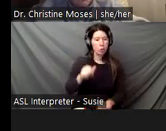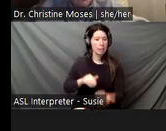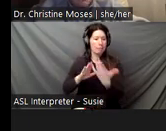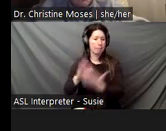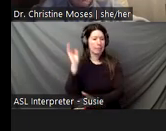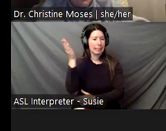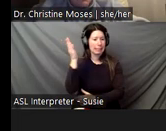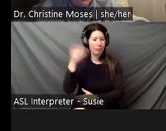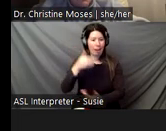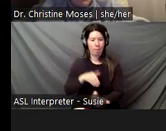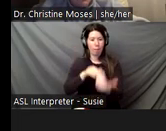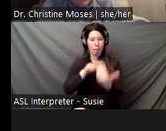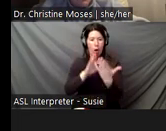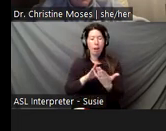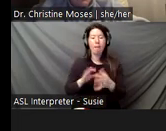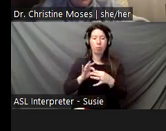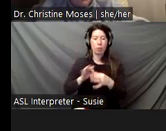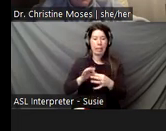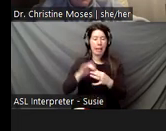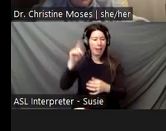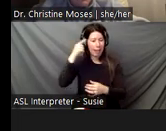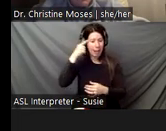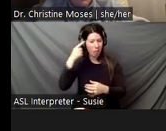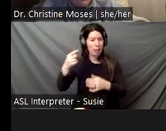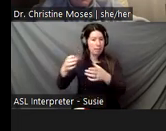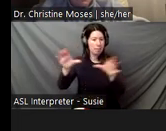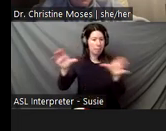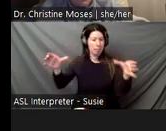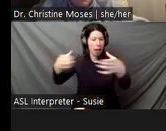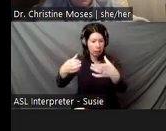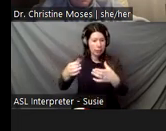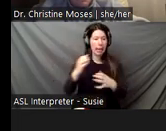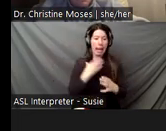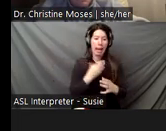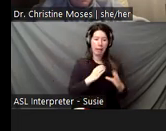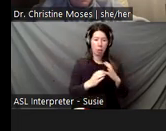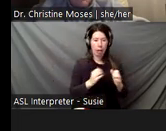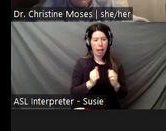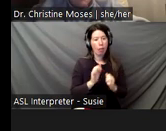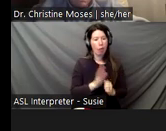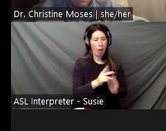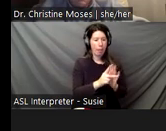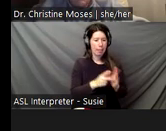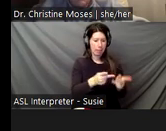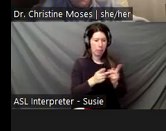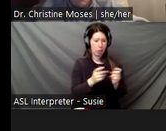government bodies and communicate their policy positions with employees and elected officials at any level of